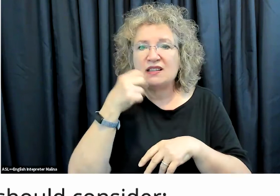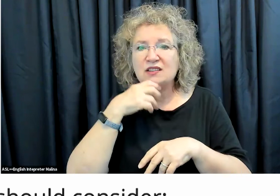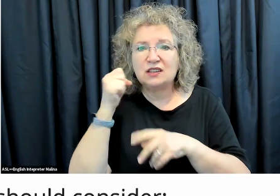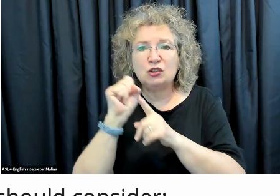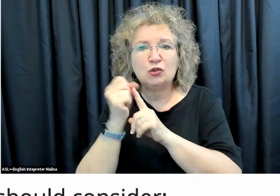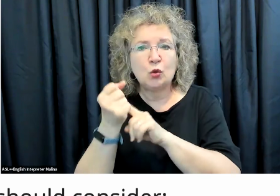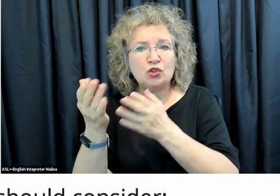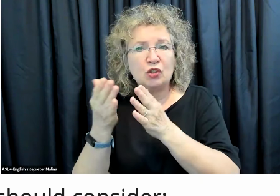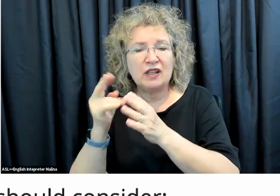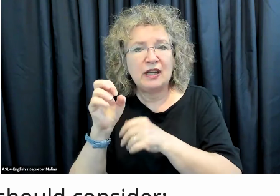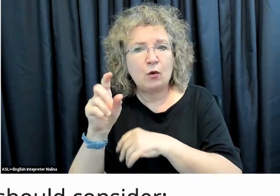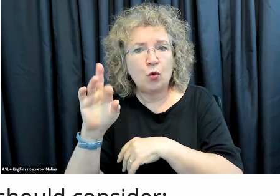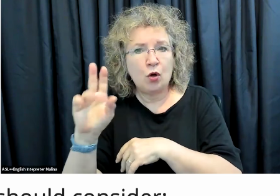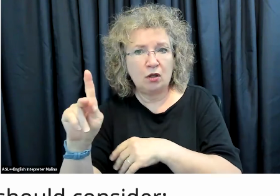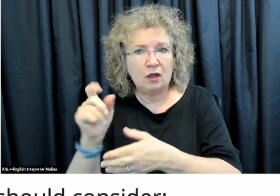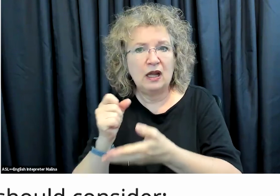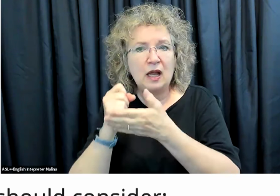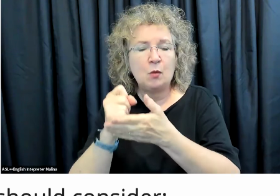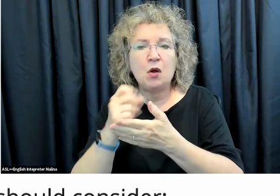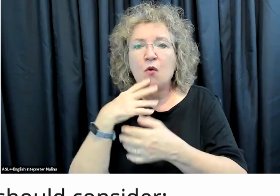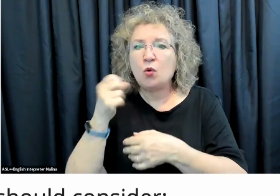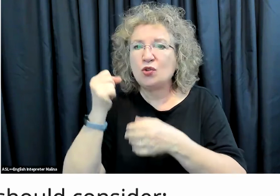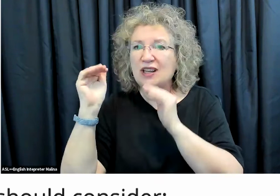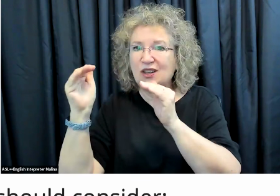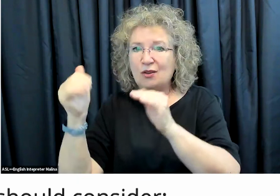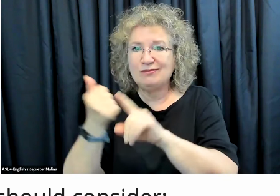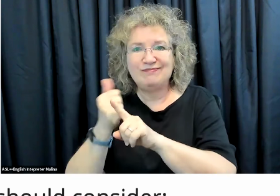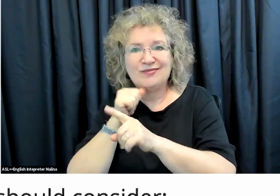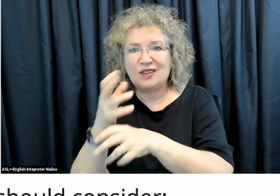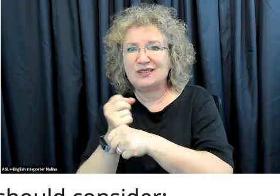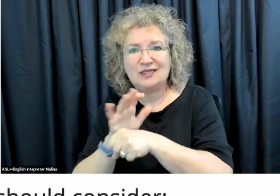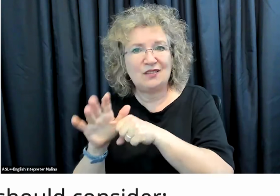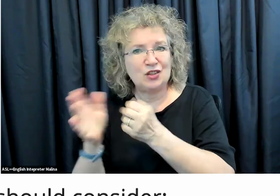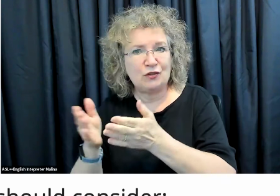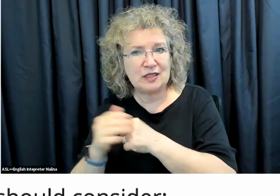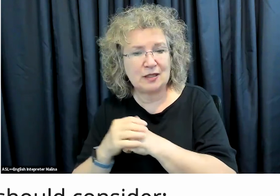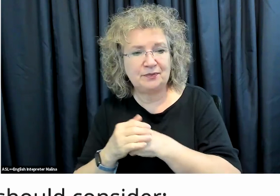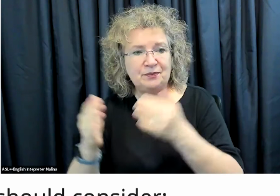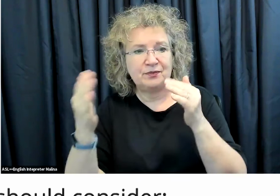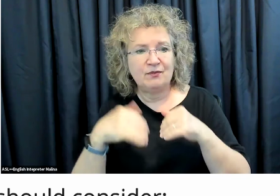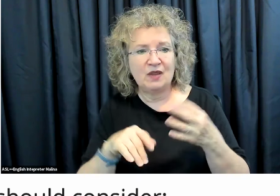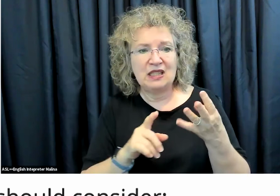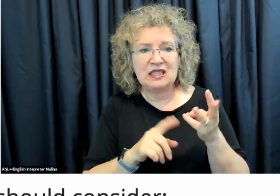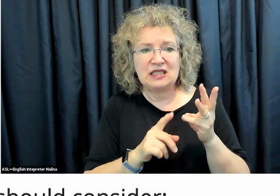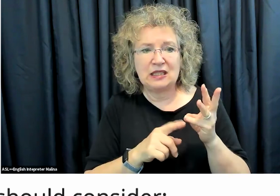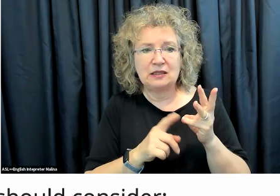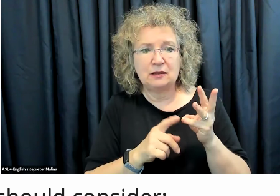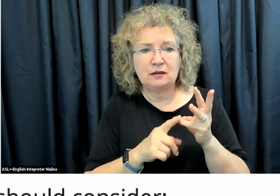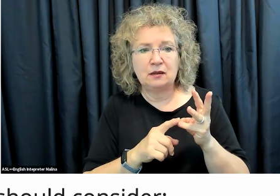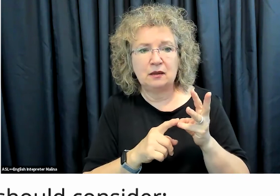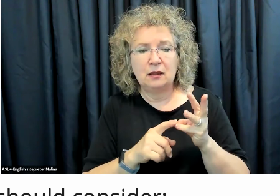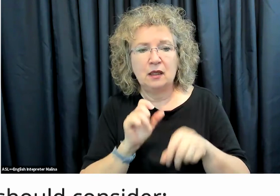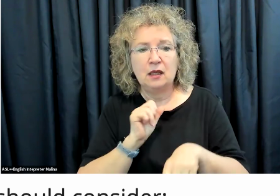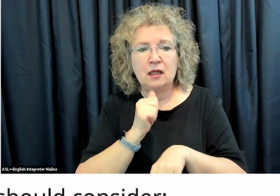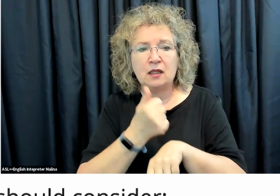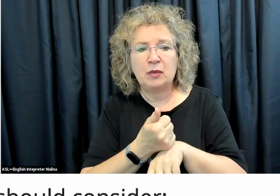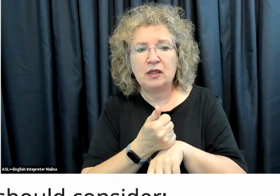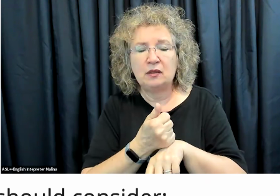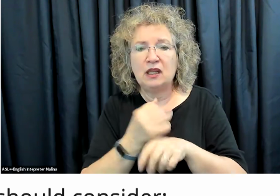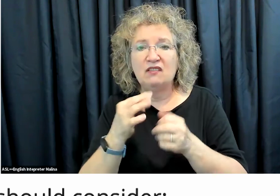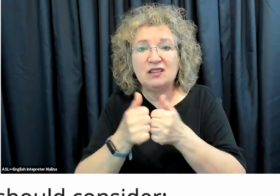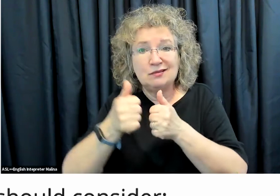reach underserved older adults. And six, implementing distance connectivity strategies when physical proximity isn't